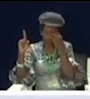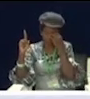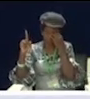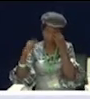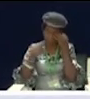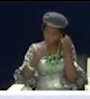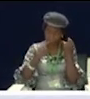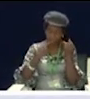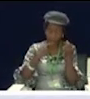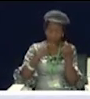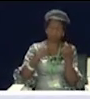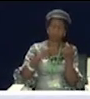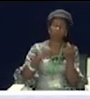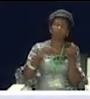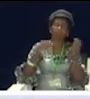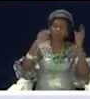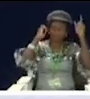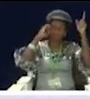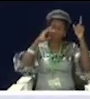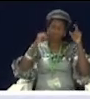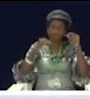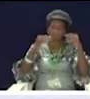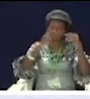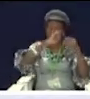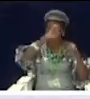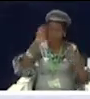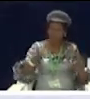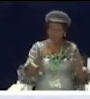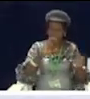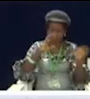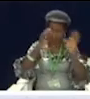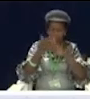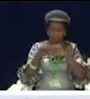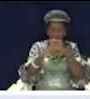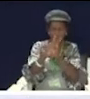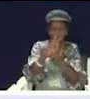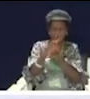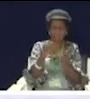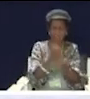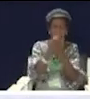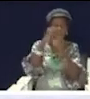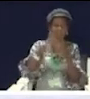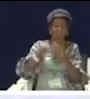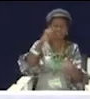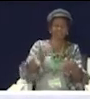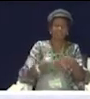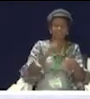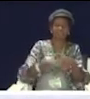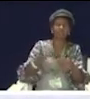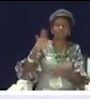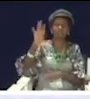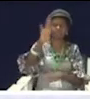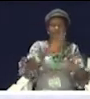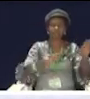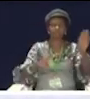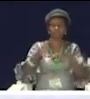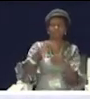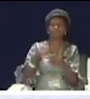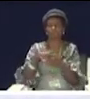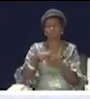says, is the ever-present help in the time of trouble.